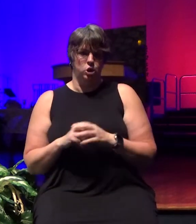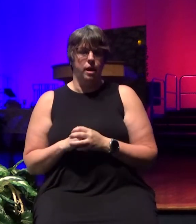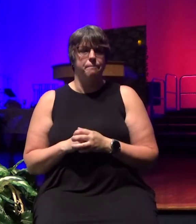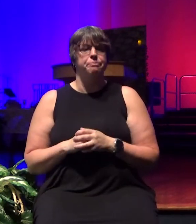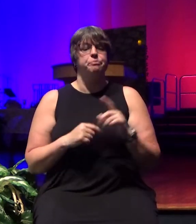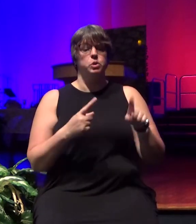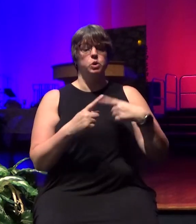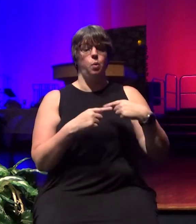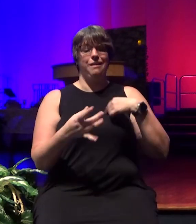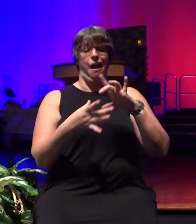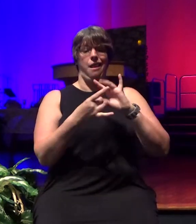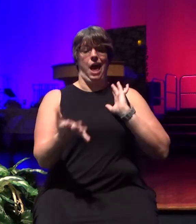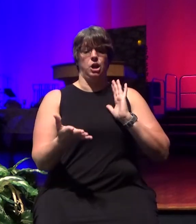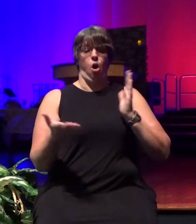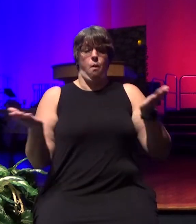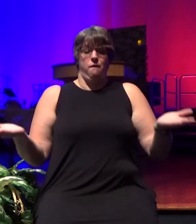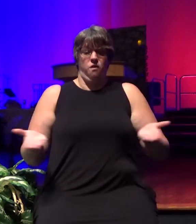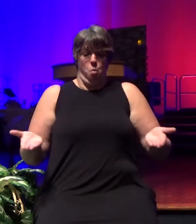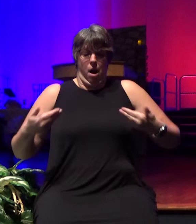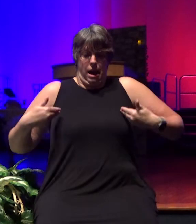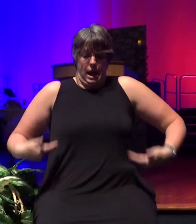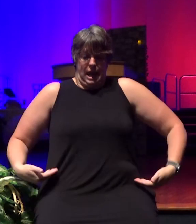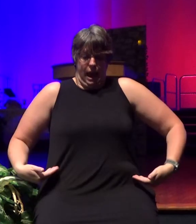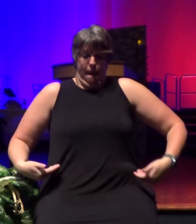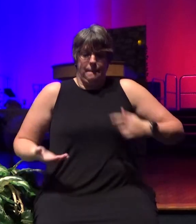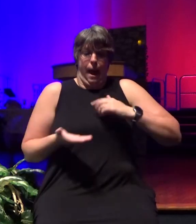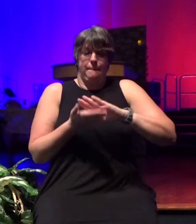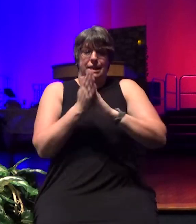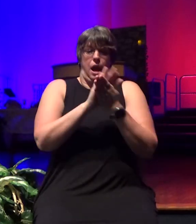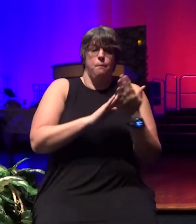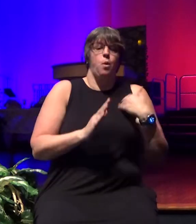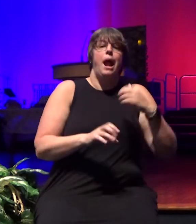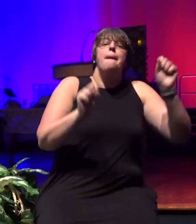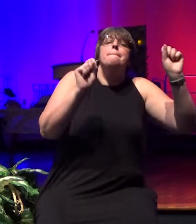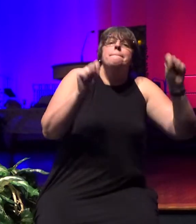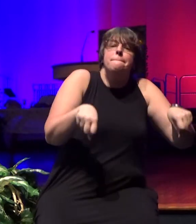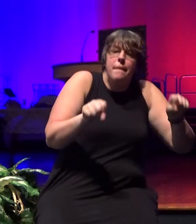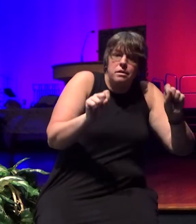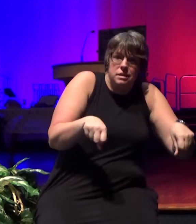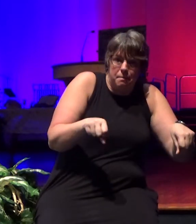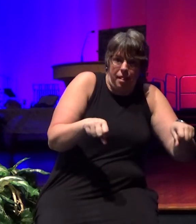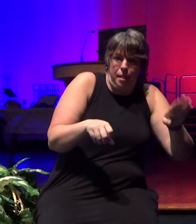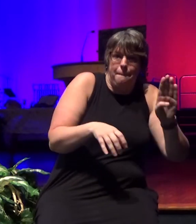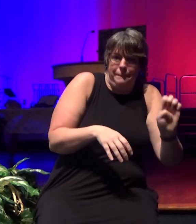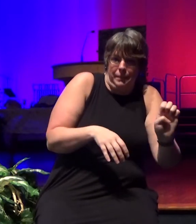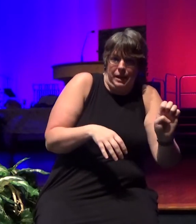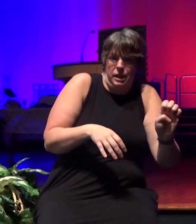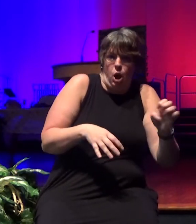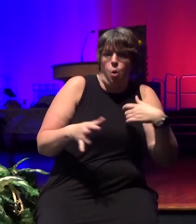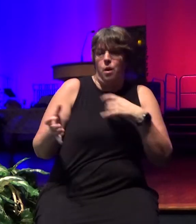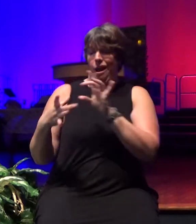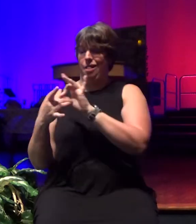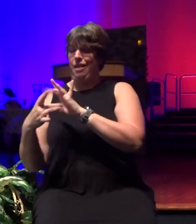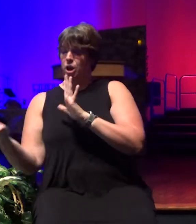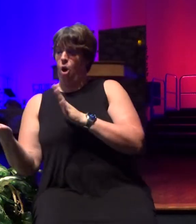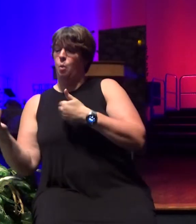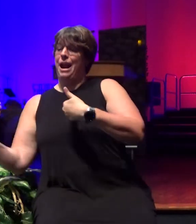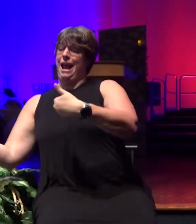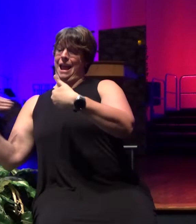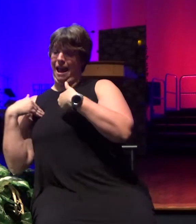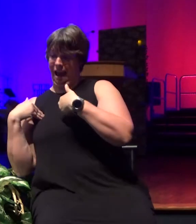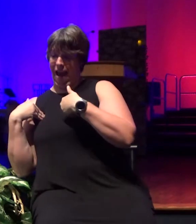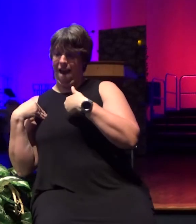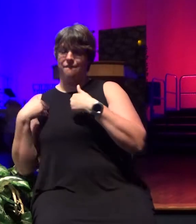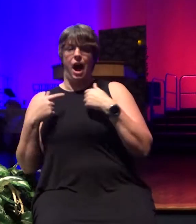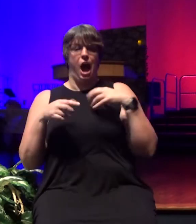might be. When I let go of what I have, I receive what I need. And so last week,